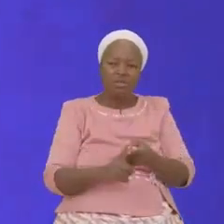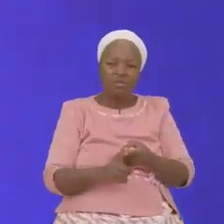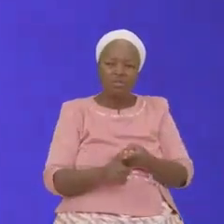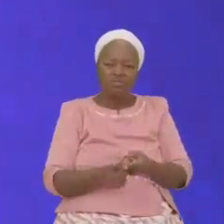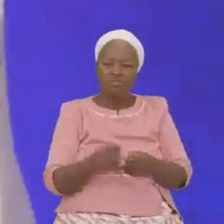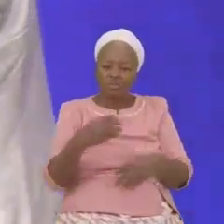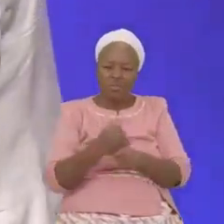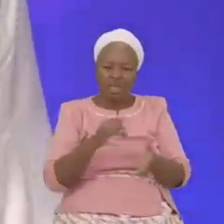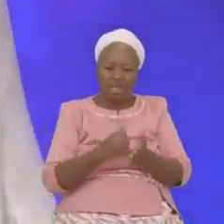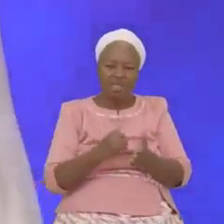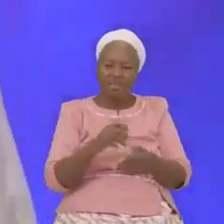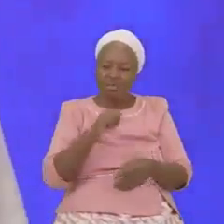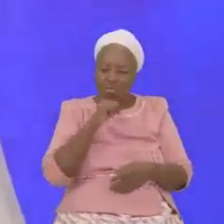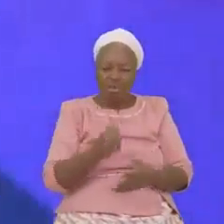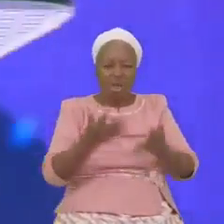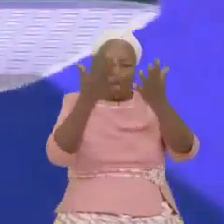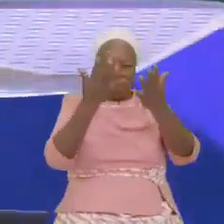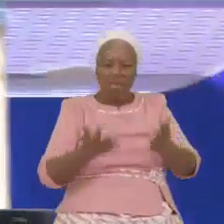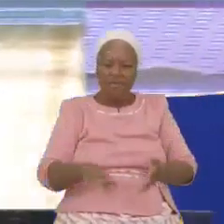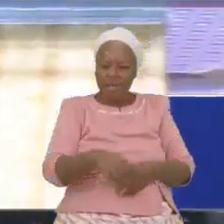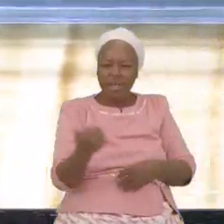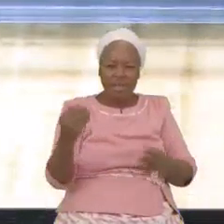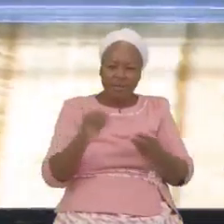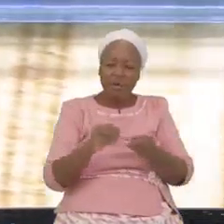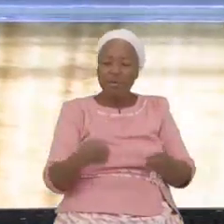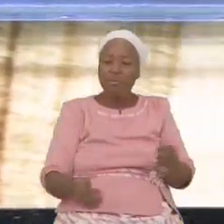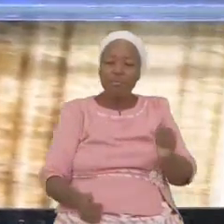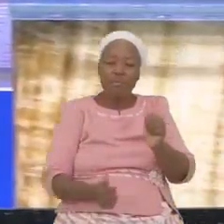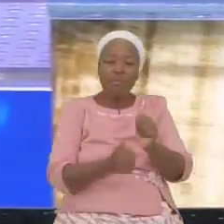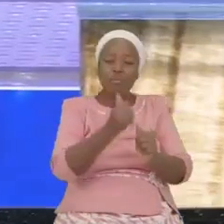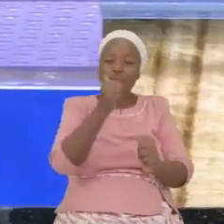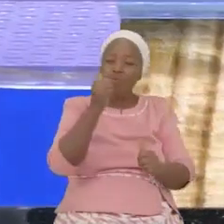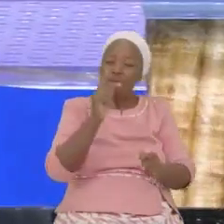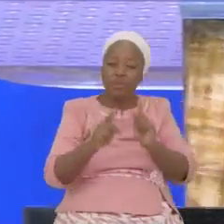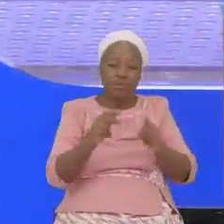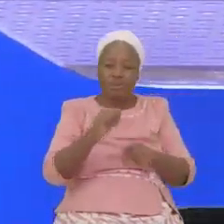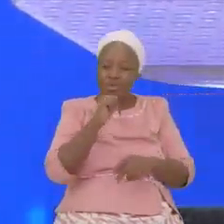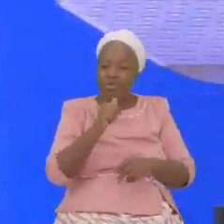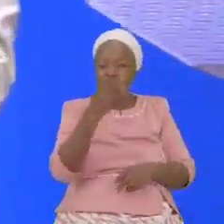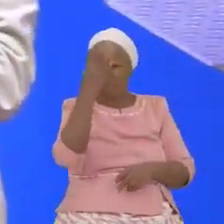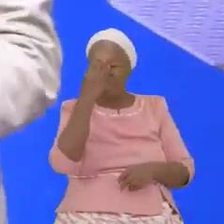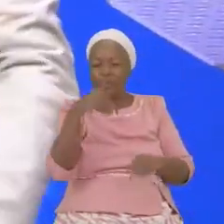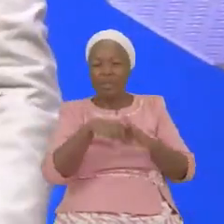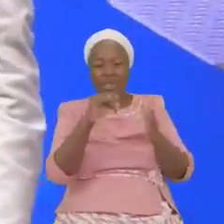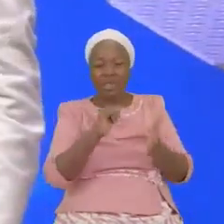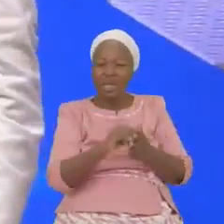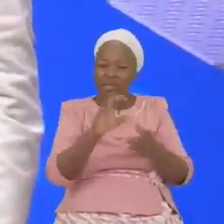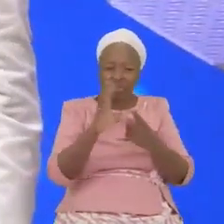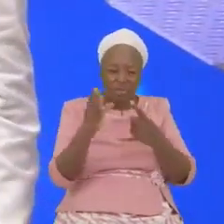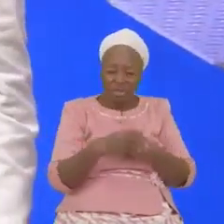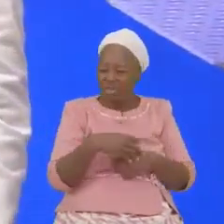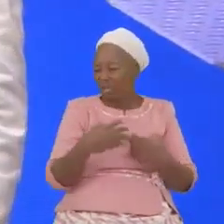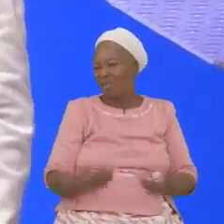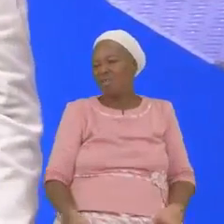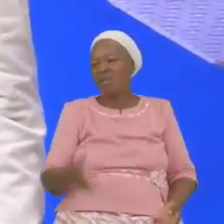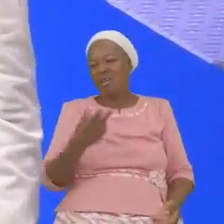the ship. Most people will not sleep in that condition, because the storm